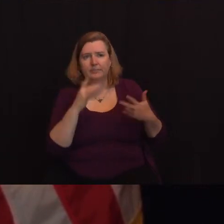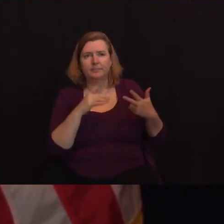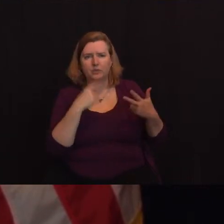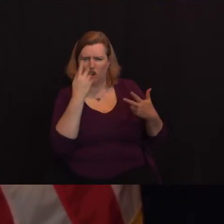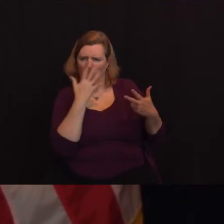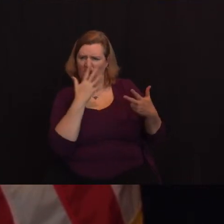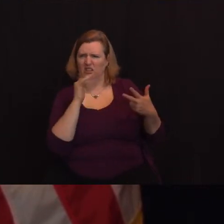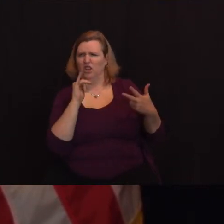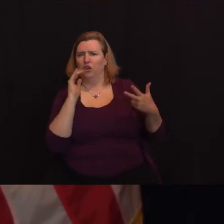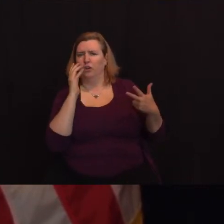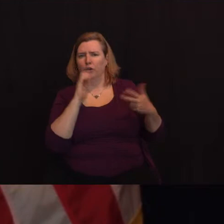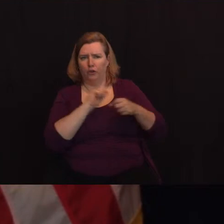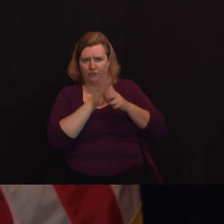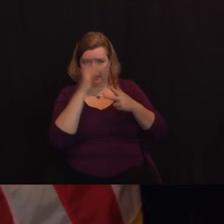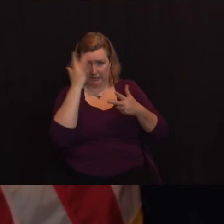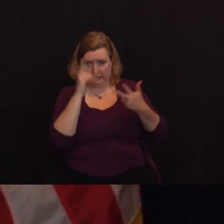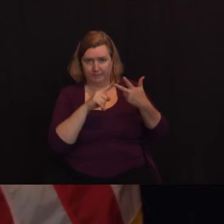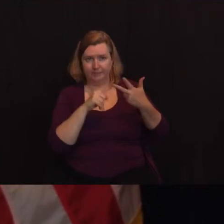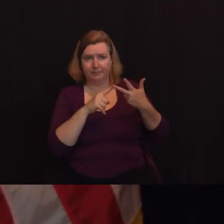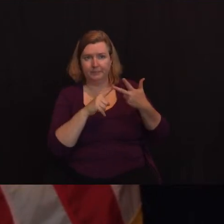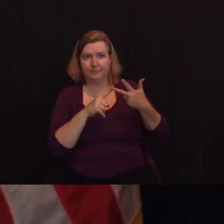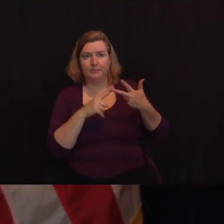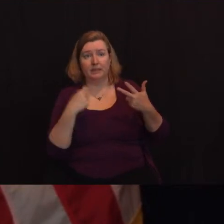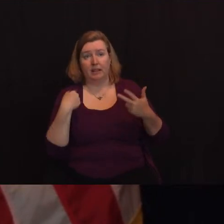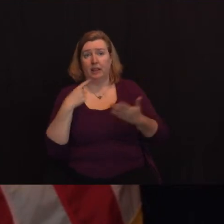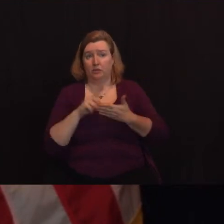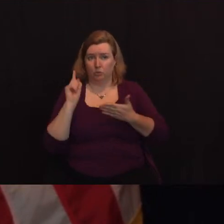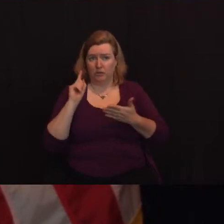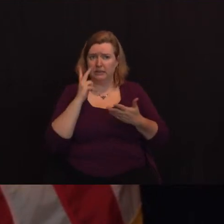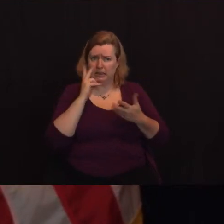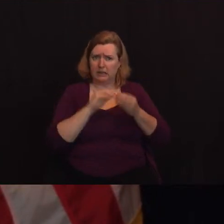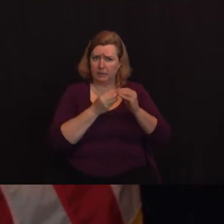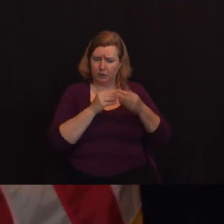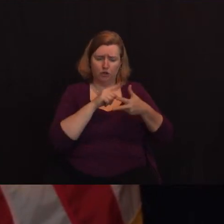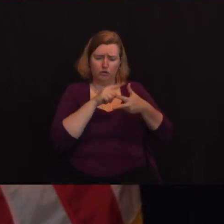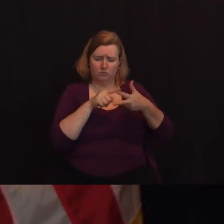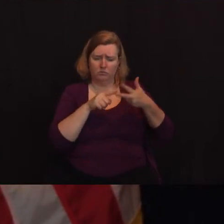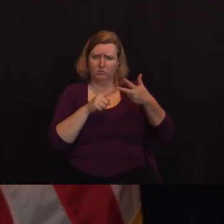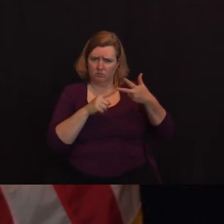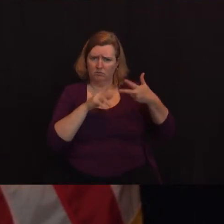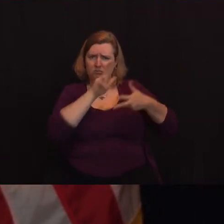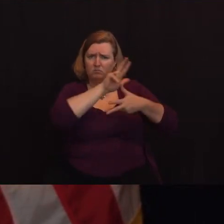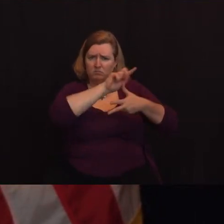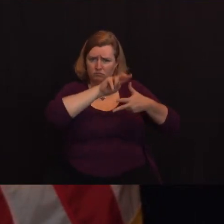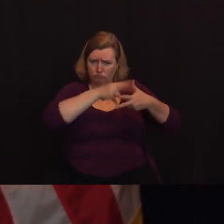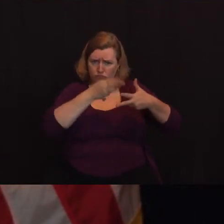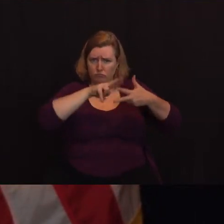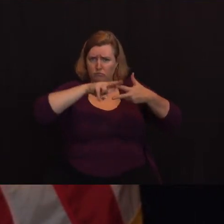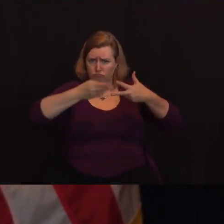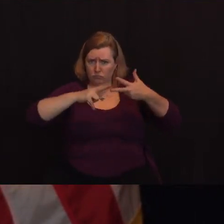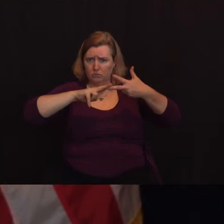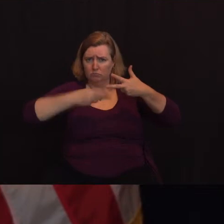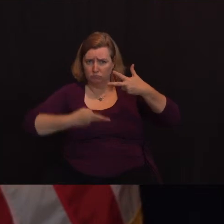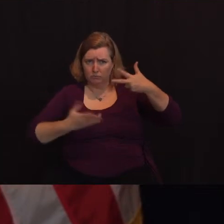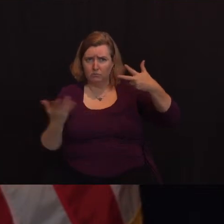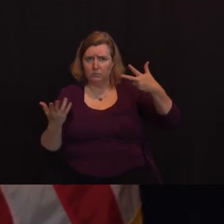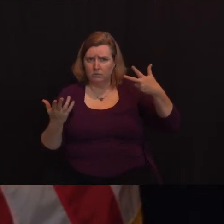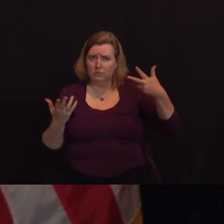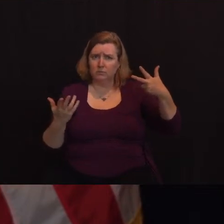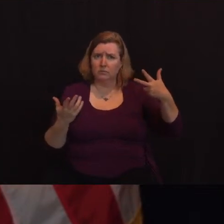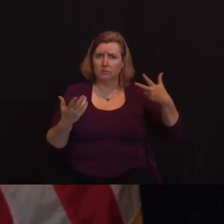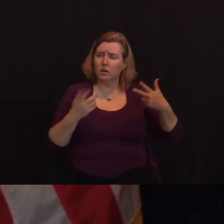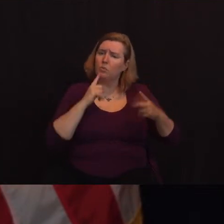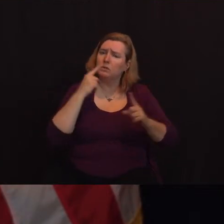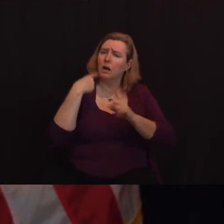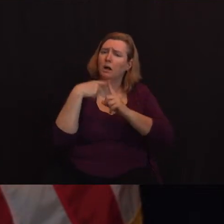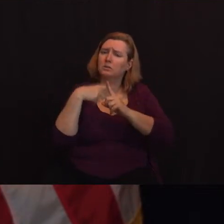week, we've seen a decrease in the CALI activities. And we remain cautiously optimistic that these trends will continue because,